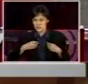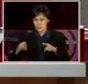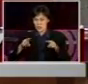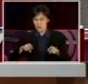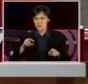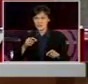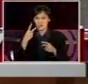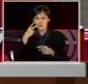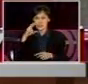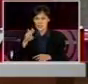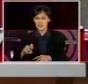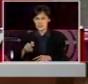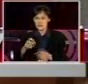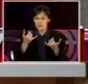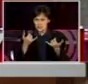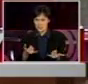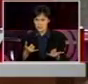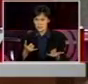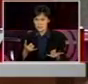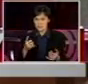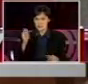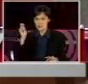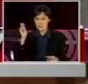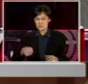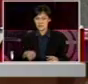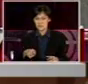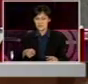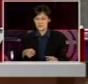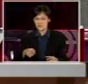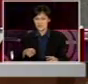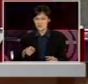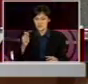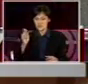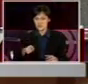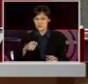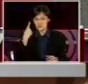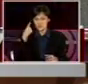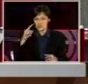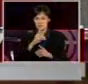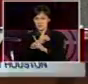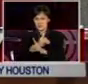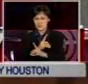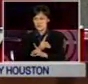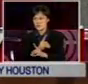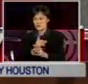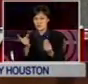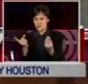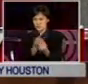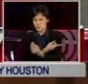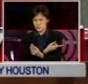witness, I now grant the motion of the defense to strike out